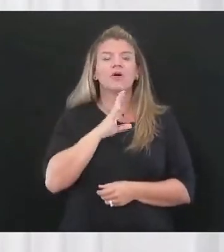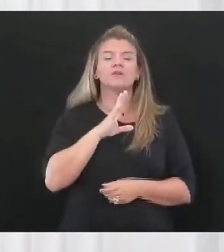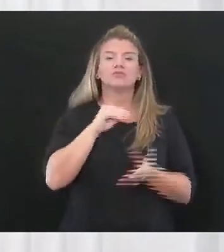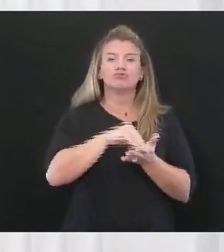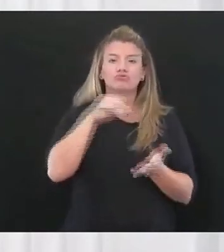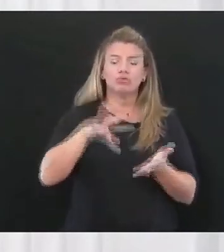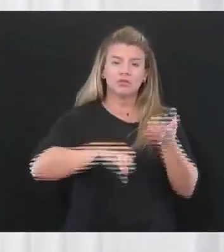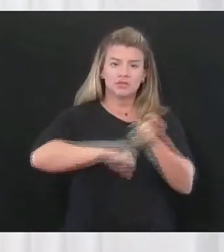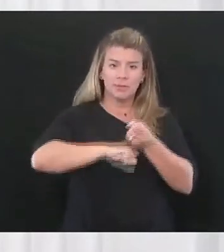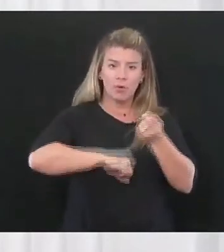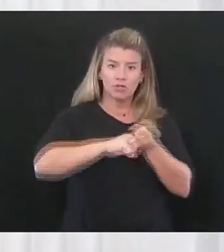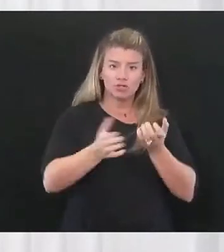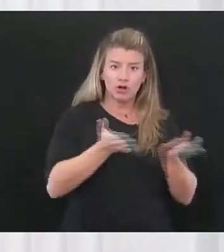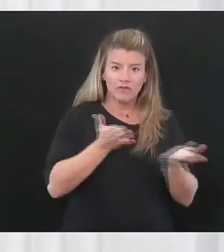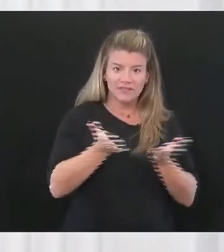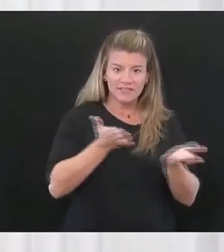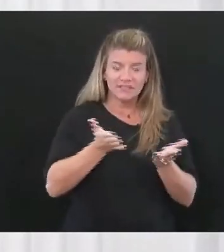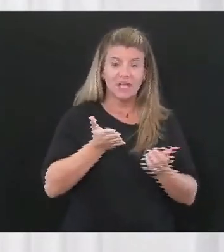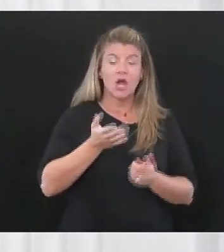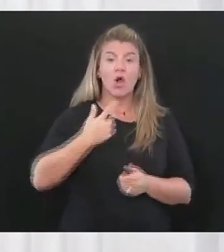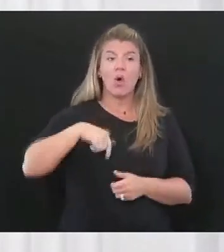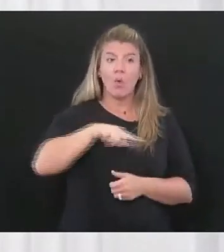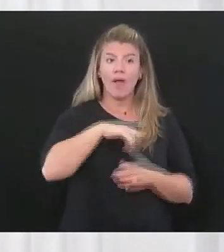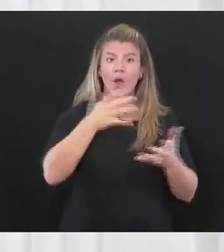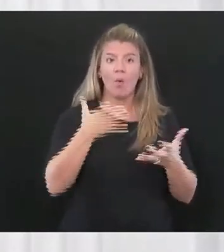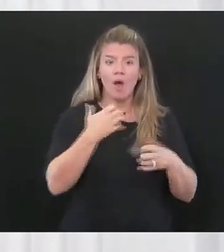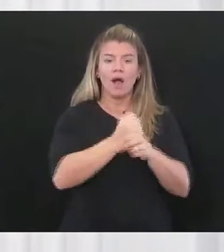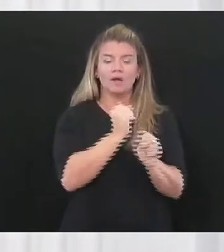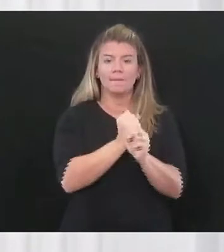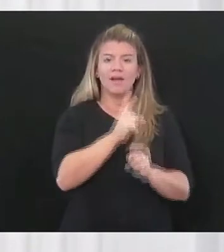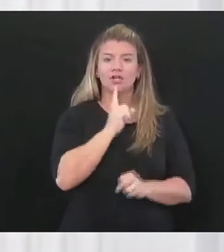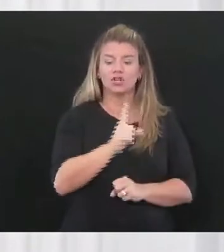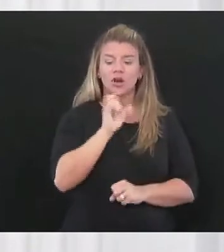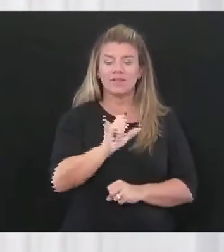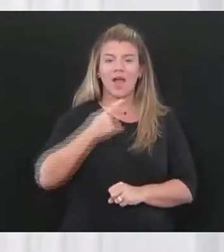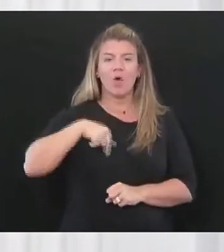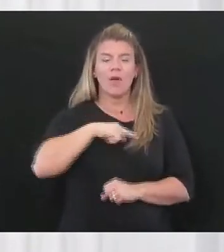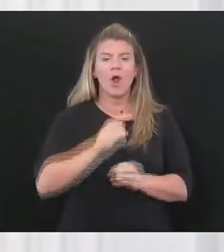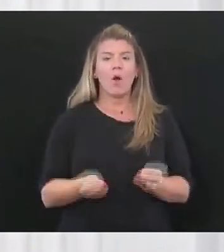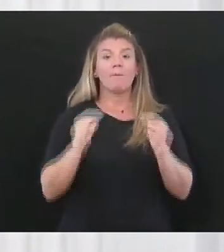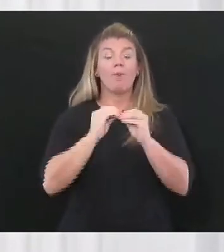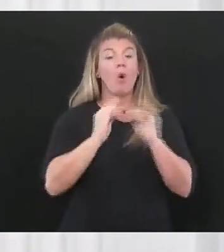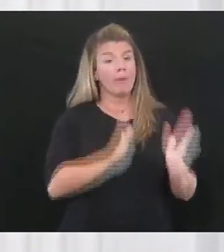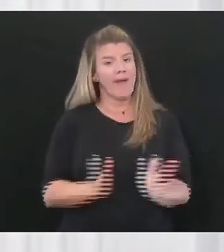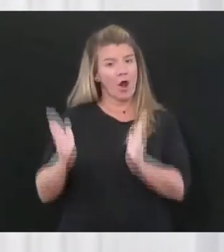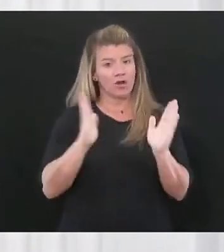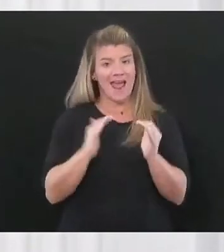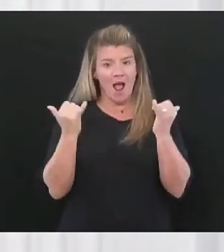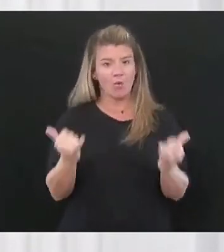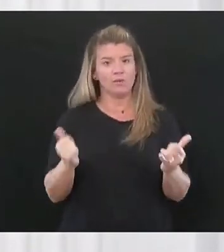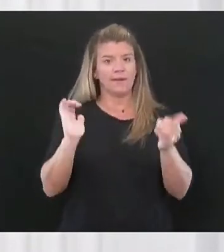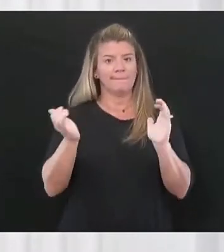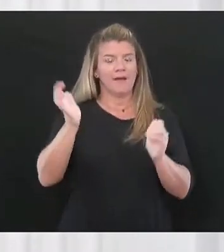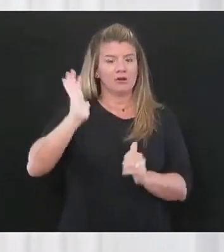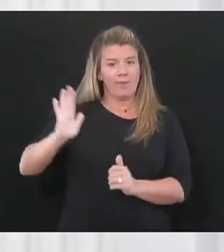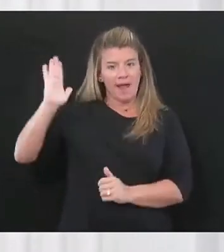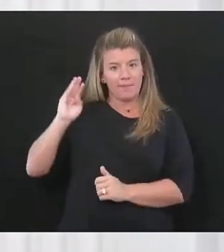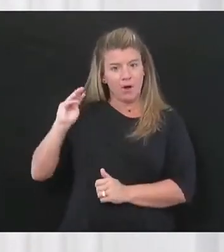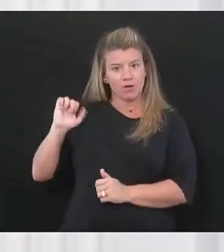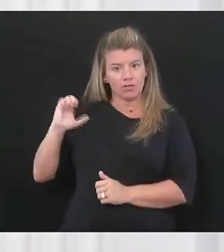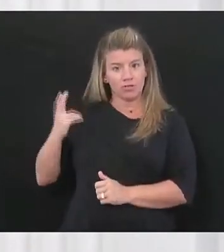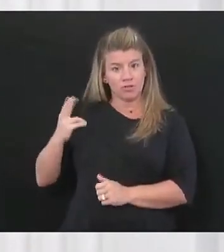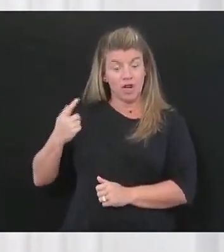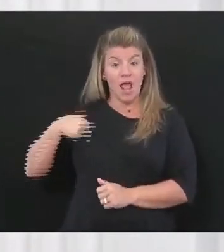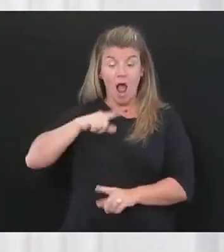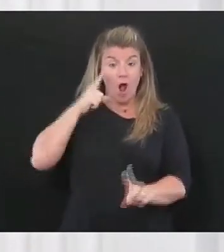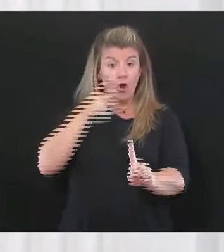services, and we are going to make sure that we are much more prepared than we were on March 13th. We're going to take care of these children